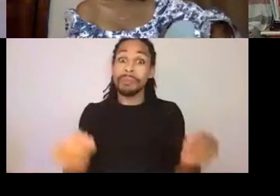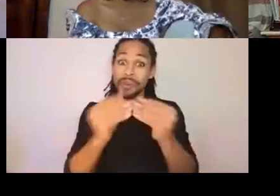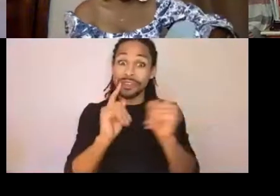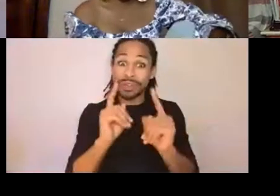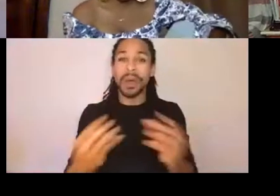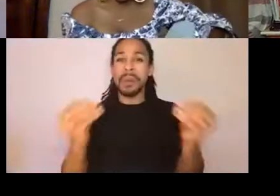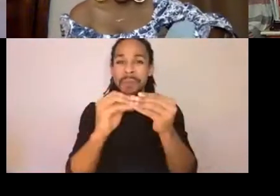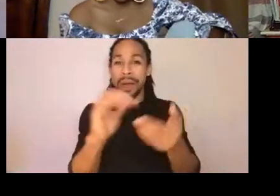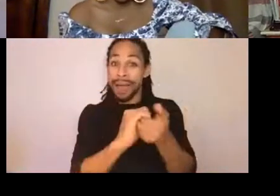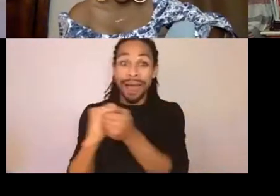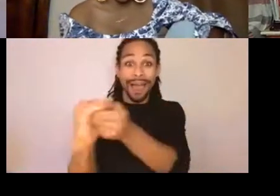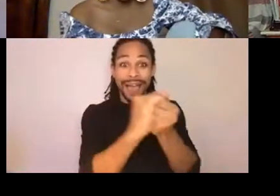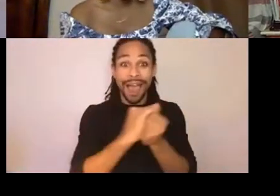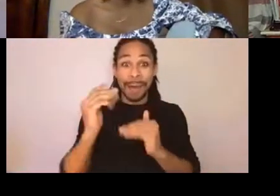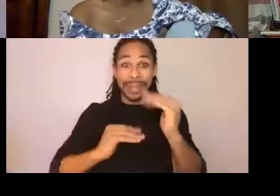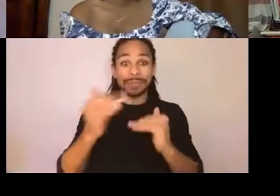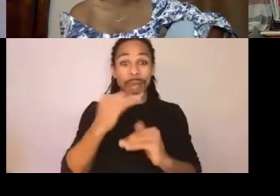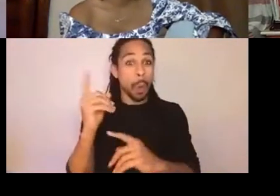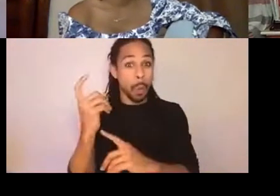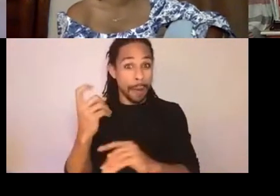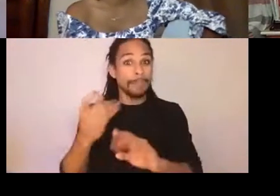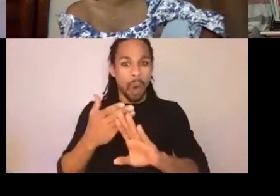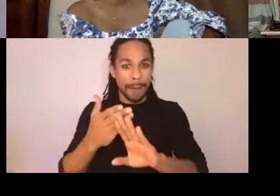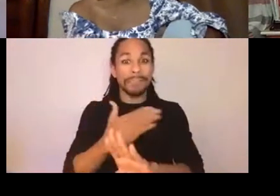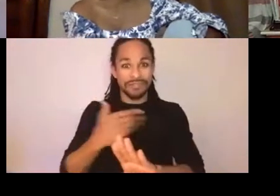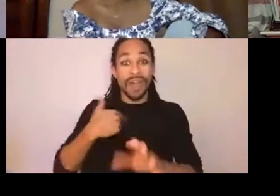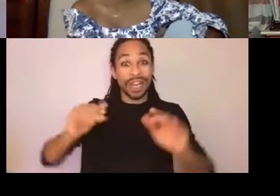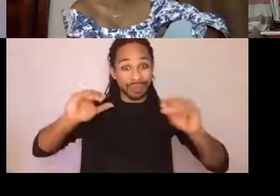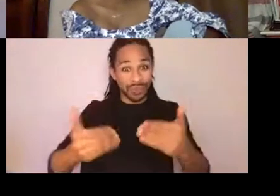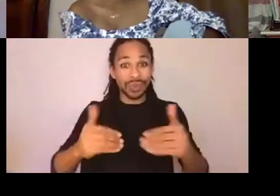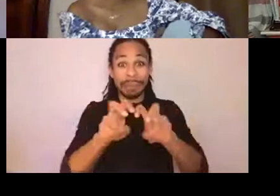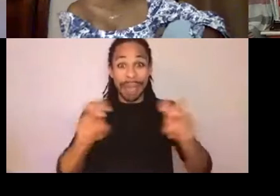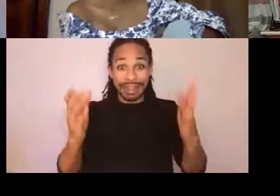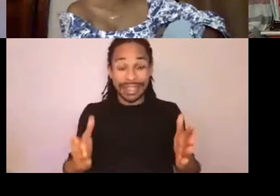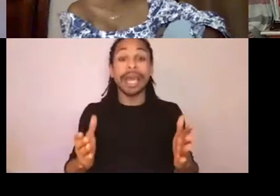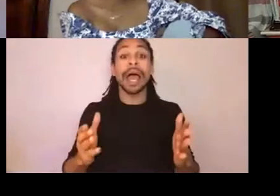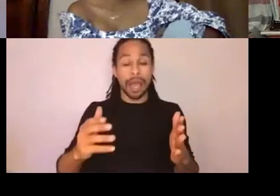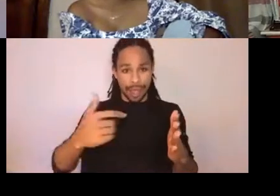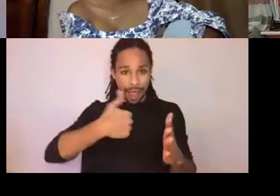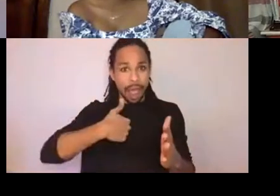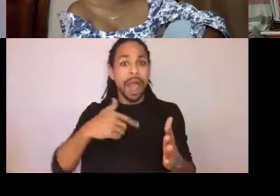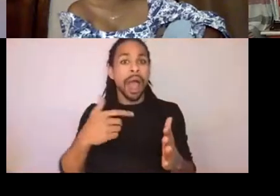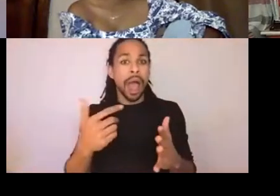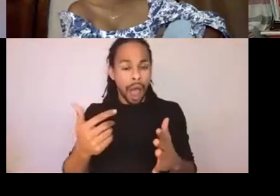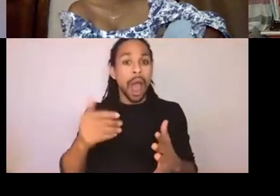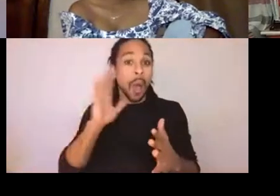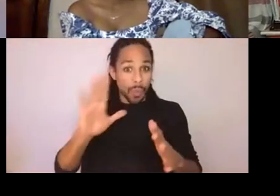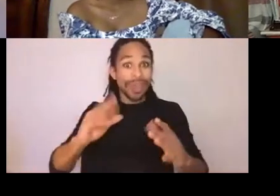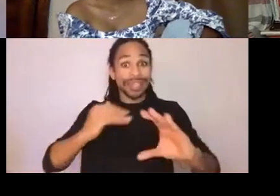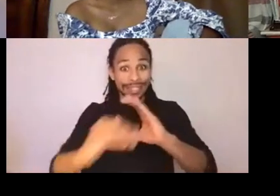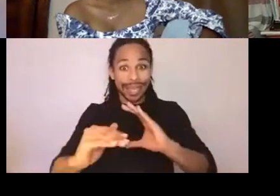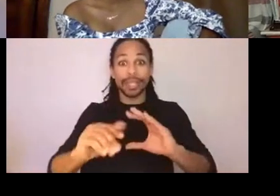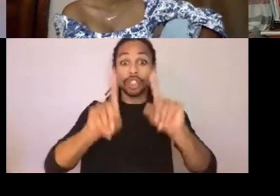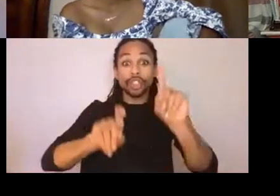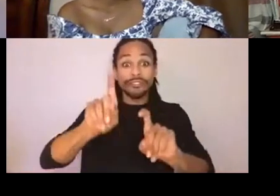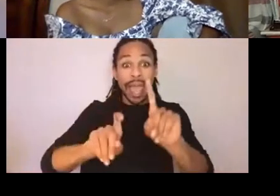building. And just one more thing before I introduce tonight's panelists, I wanna let you know that we're gonna be sending out a survey as well